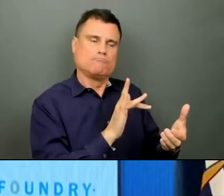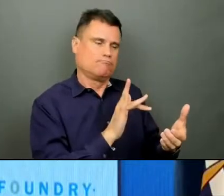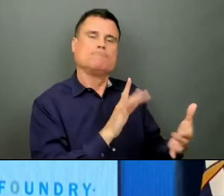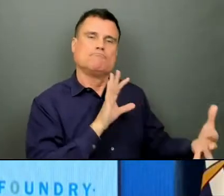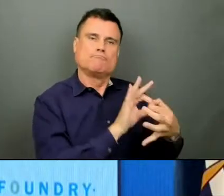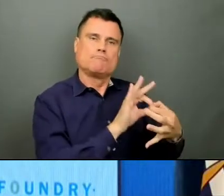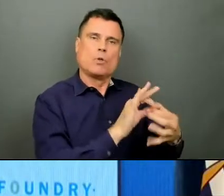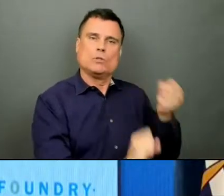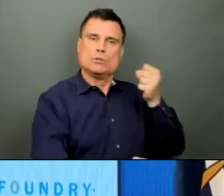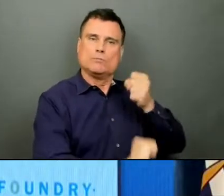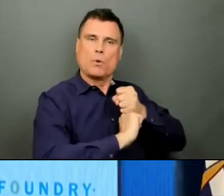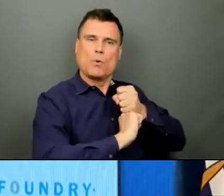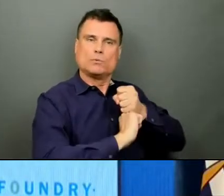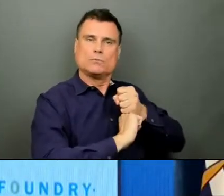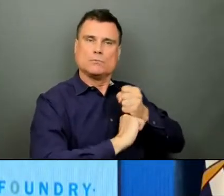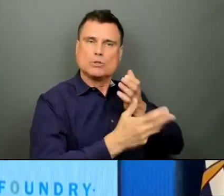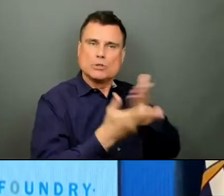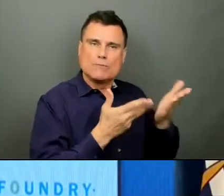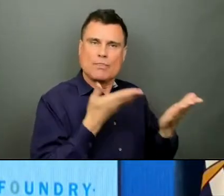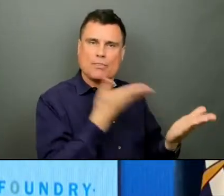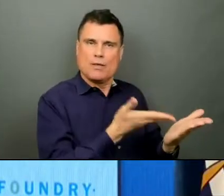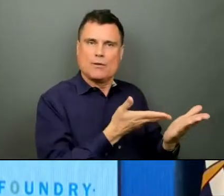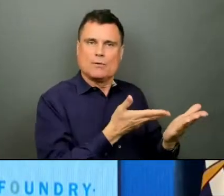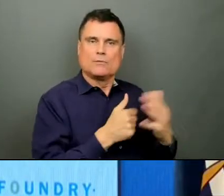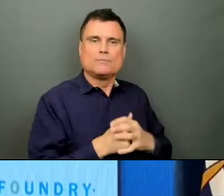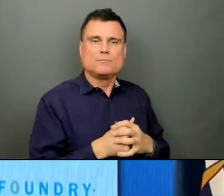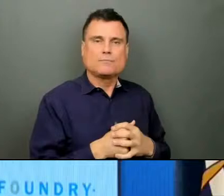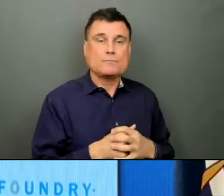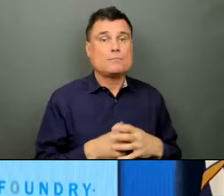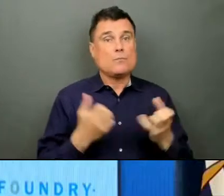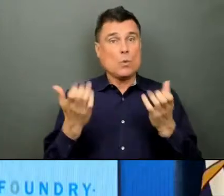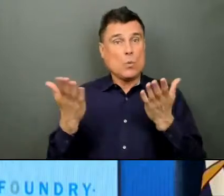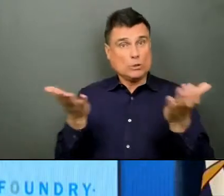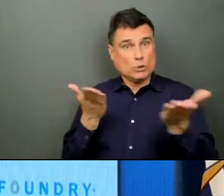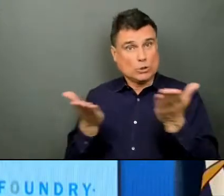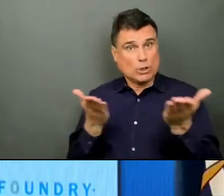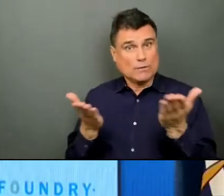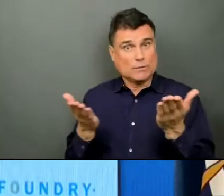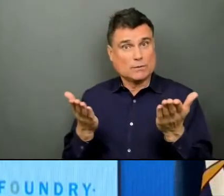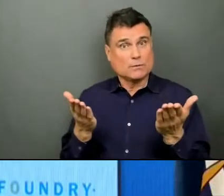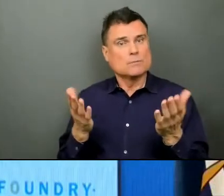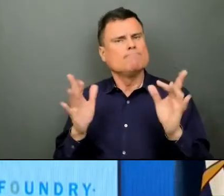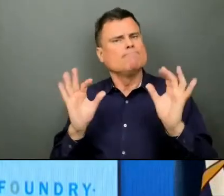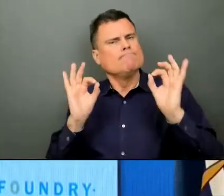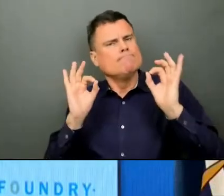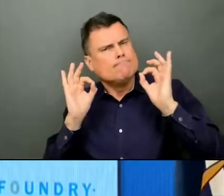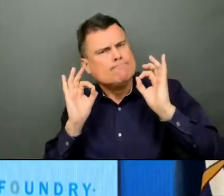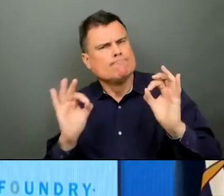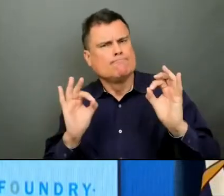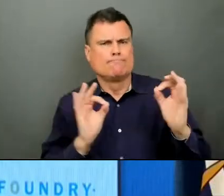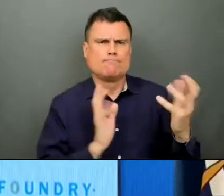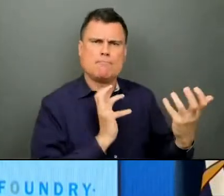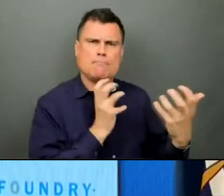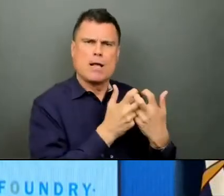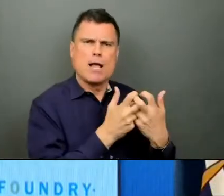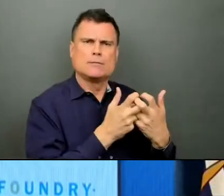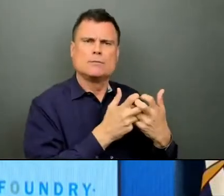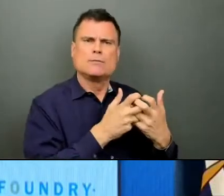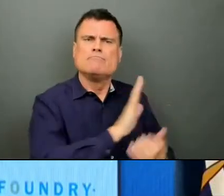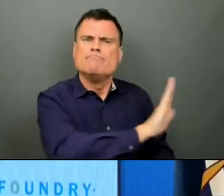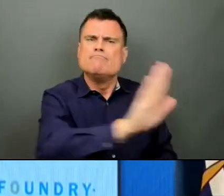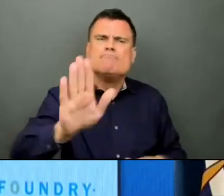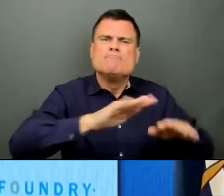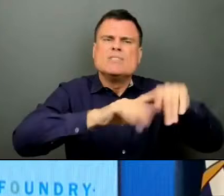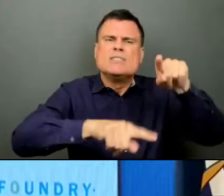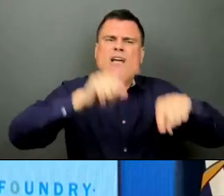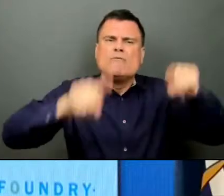our goal. That's what's going to get us out of this tragic overdose crisis and mental health crisis, and that's